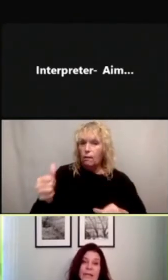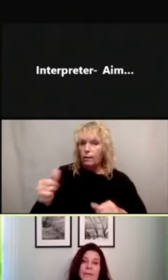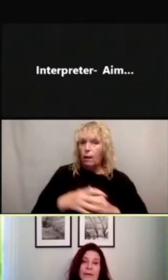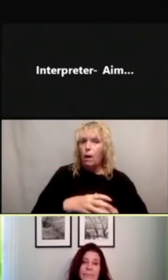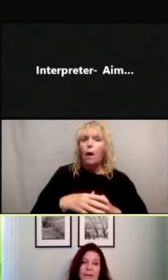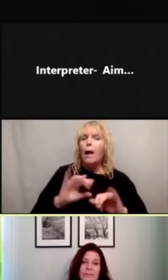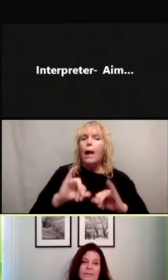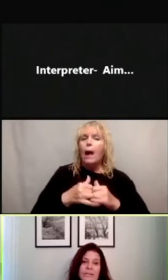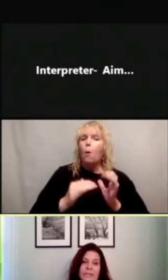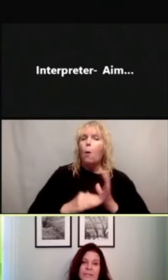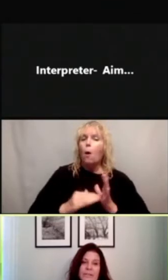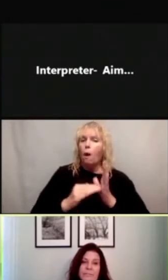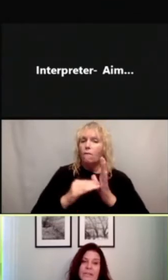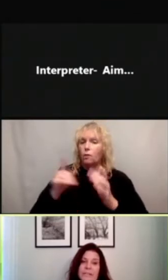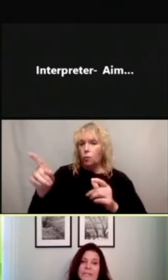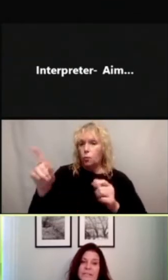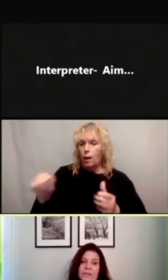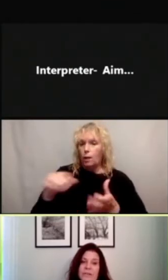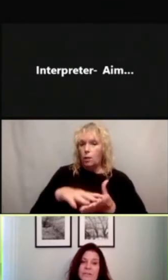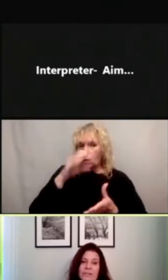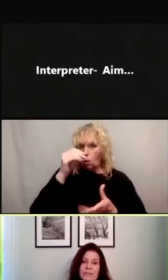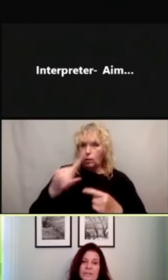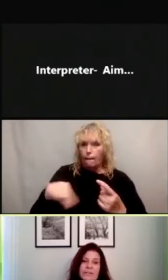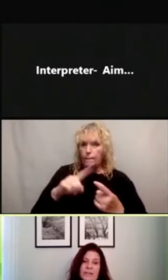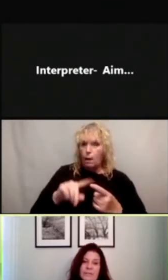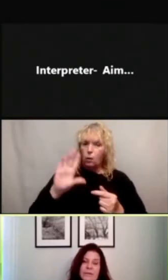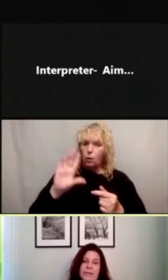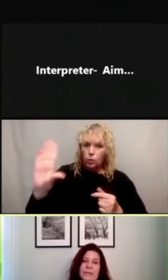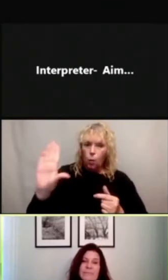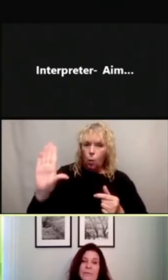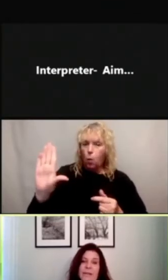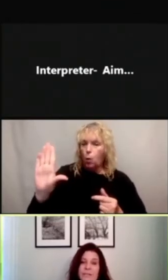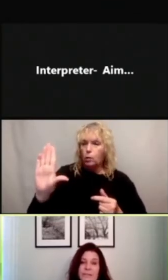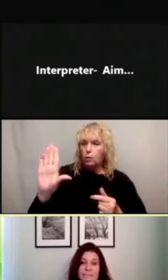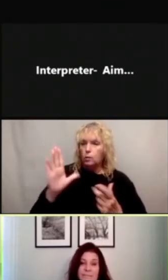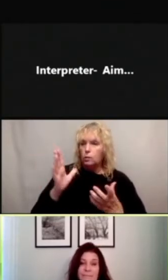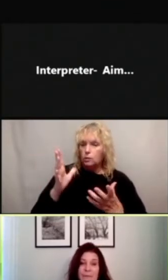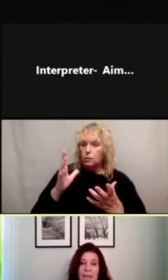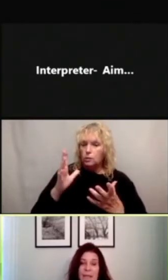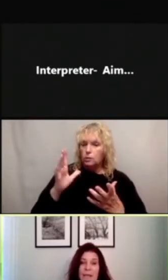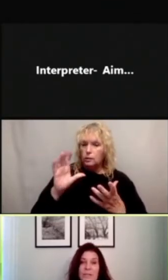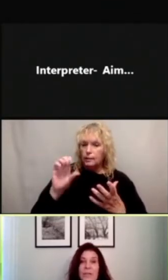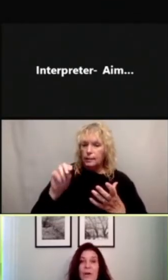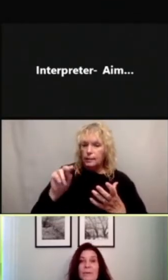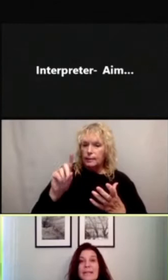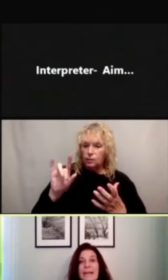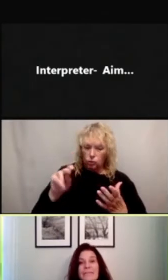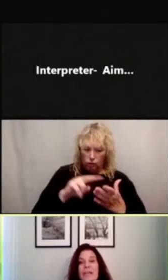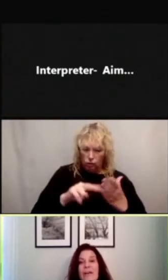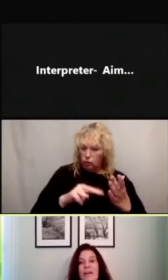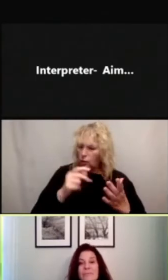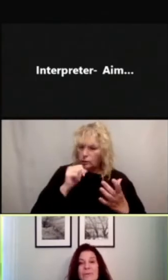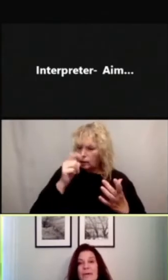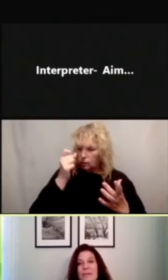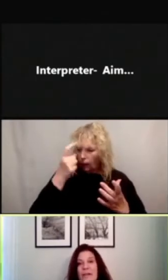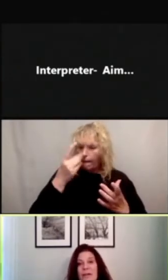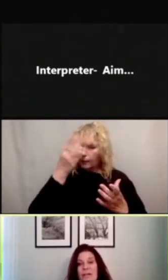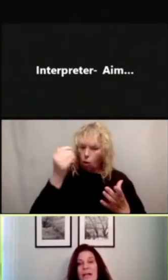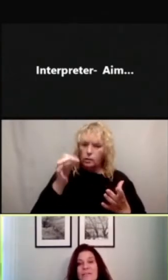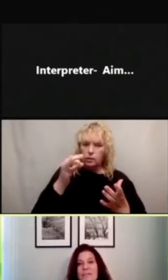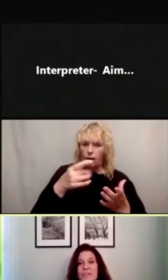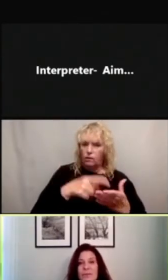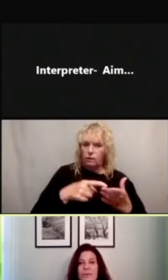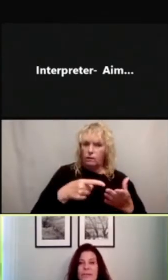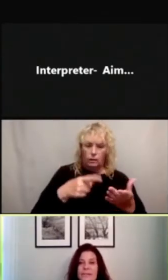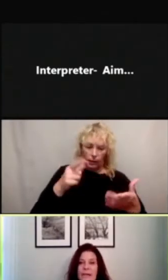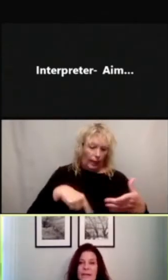problems learning about your medical condition because of a difficulty understanding written information? So I'm going to kind of share as we go along